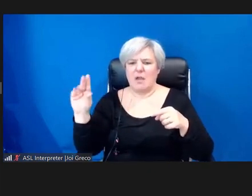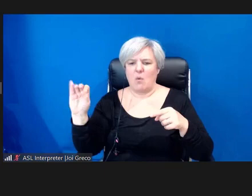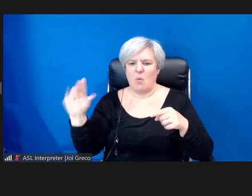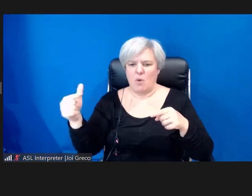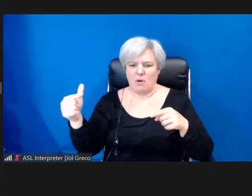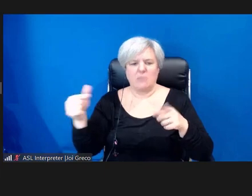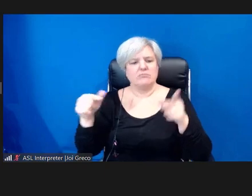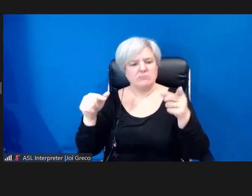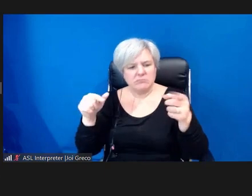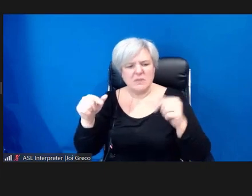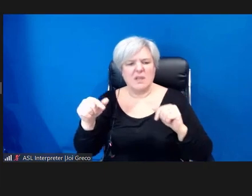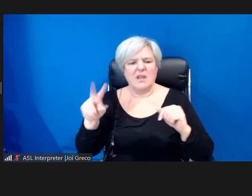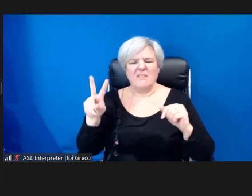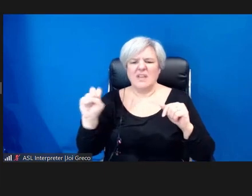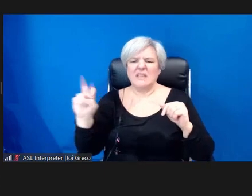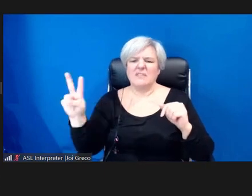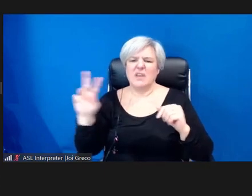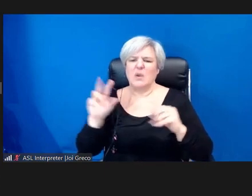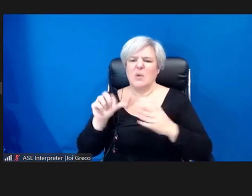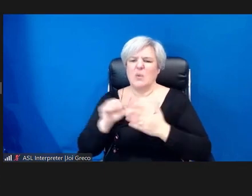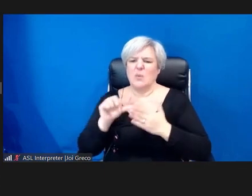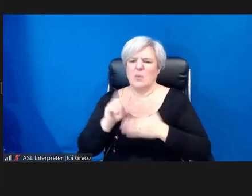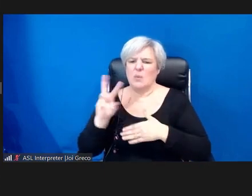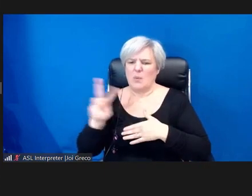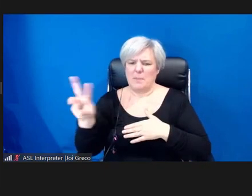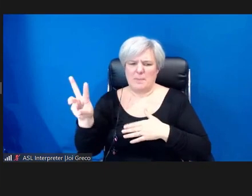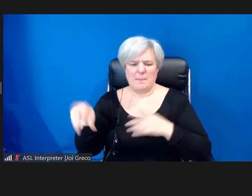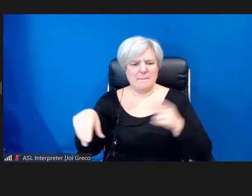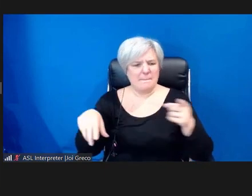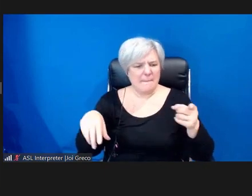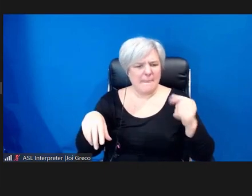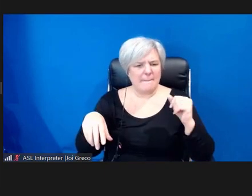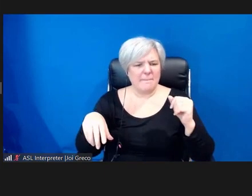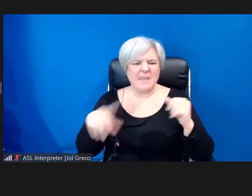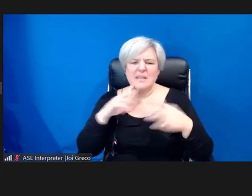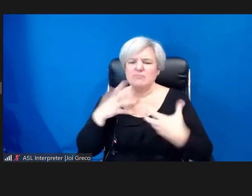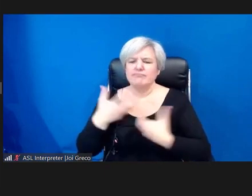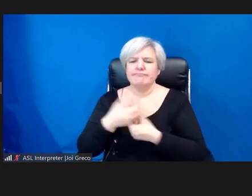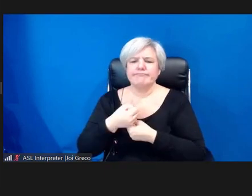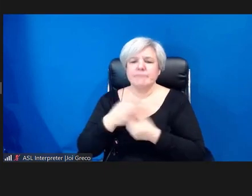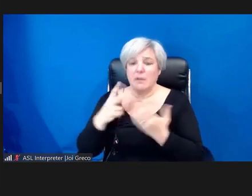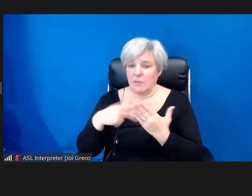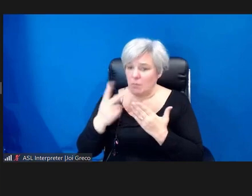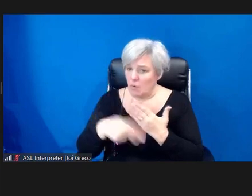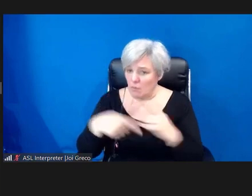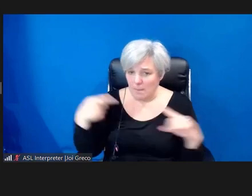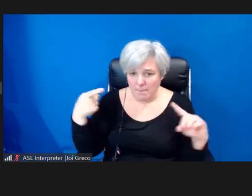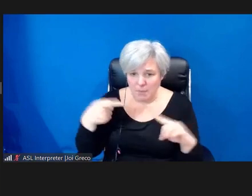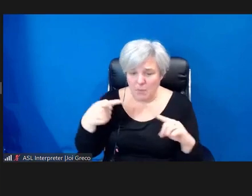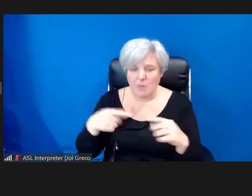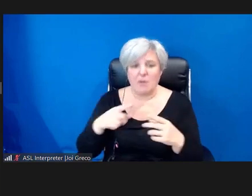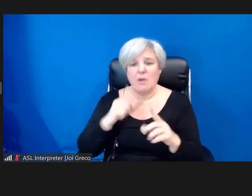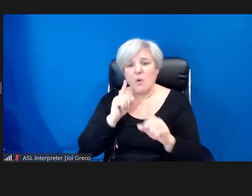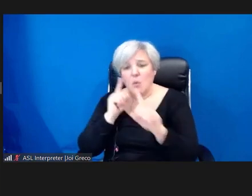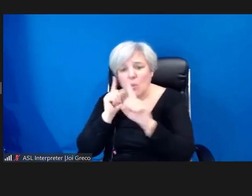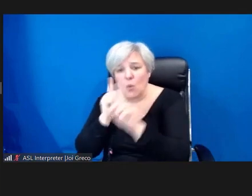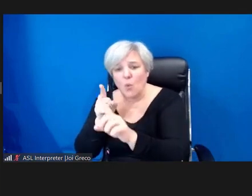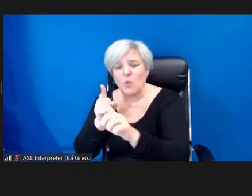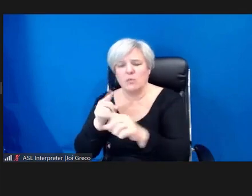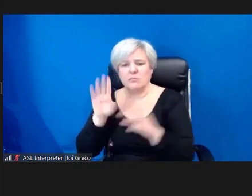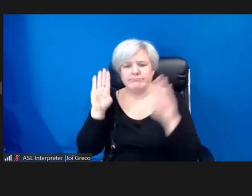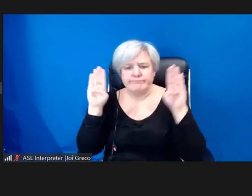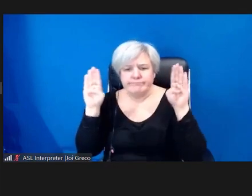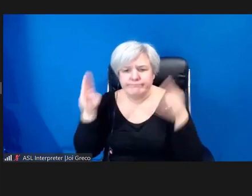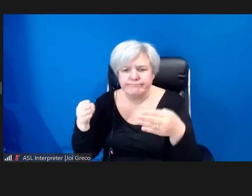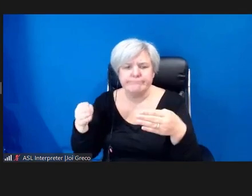are. The VSV webpage essentially provides a summary of the program purpose, goals, and focus,